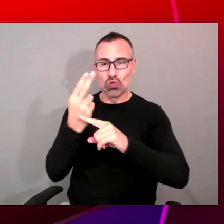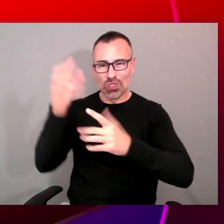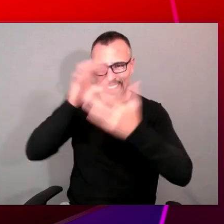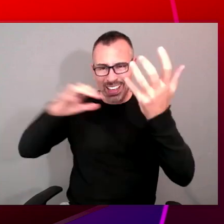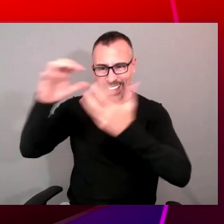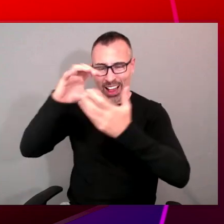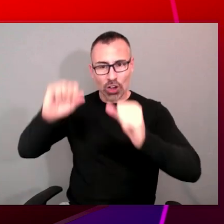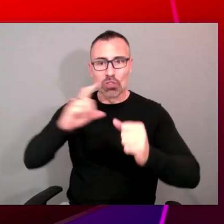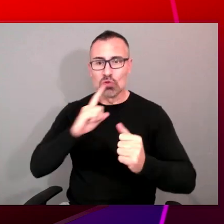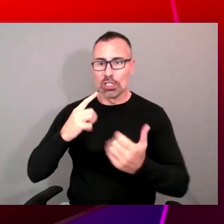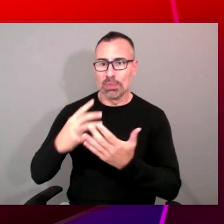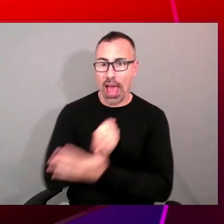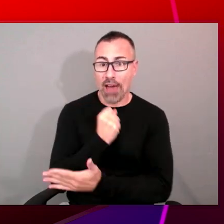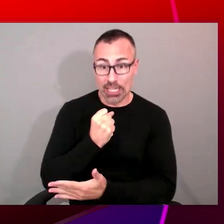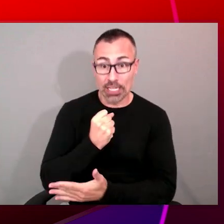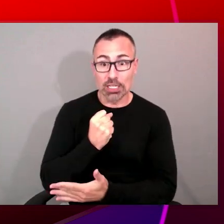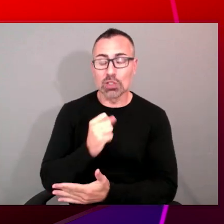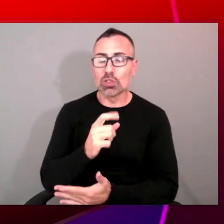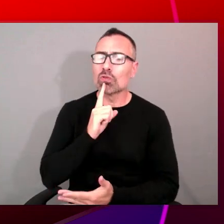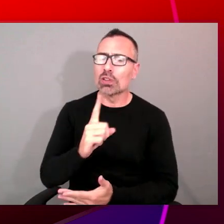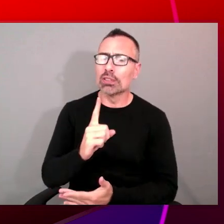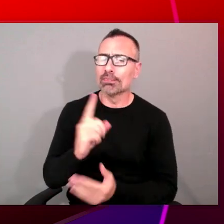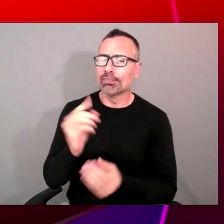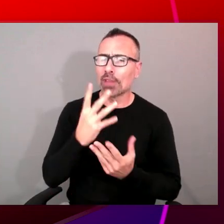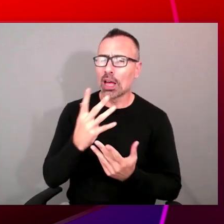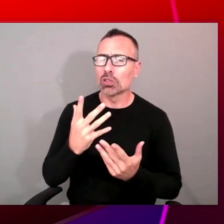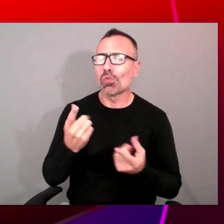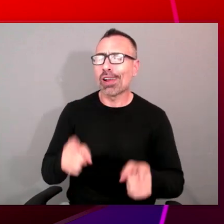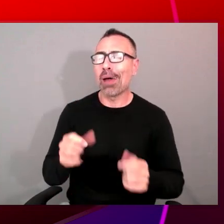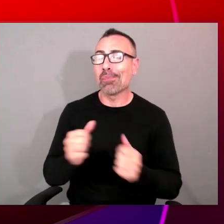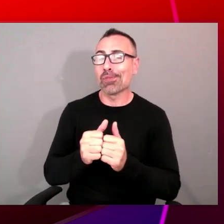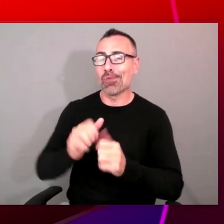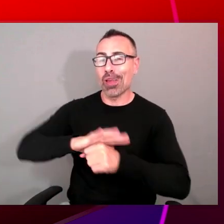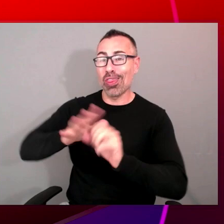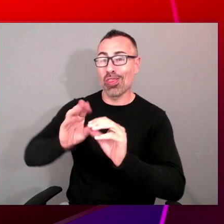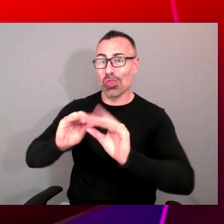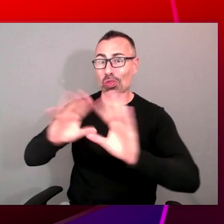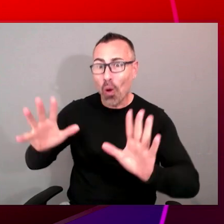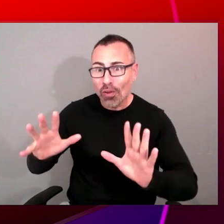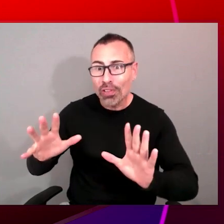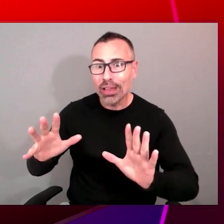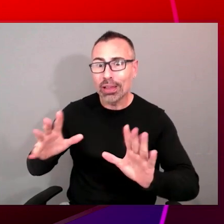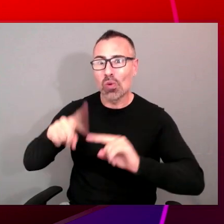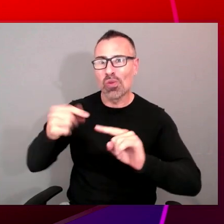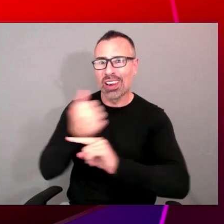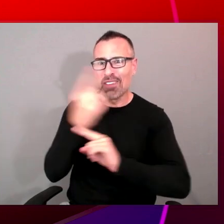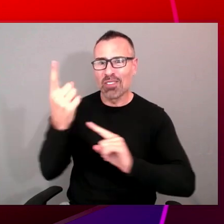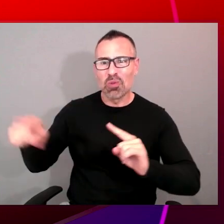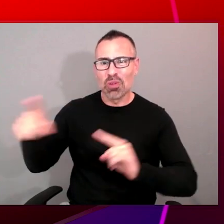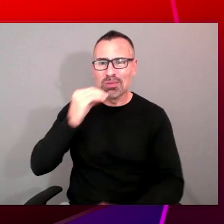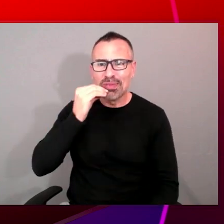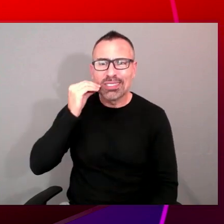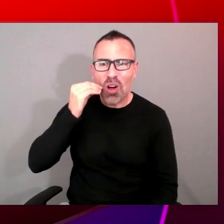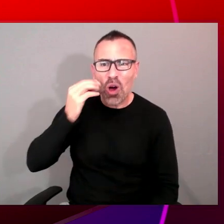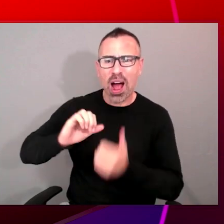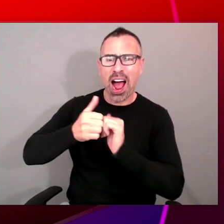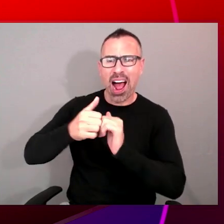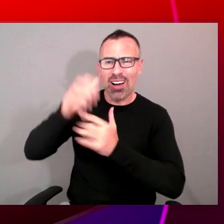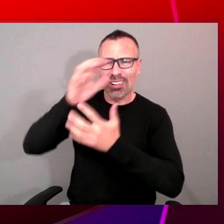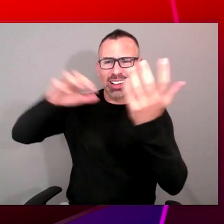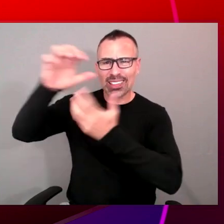tell us how you dealt with during COVID, when everyone was home, how the production in the cloud helped